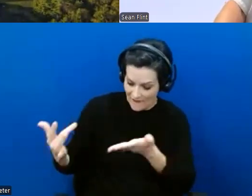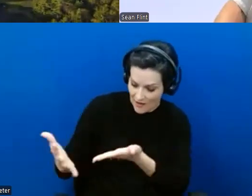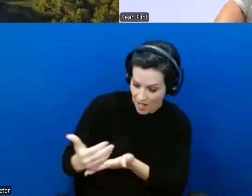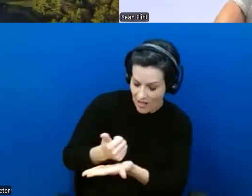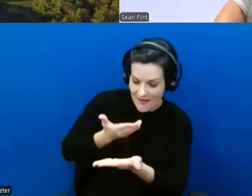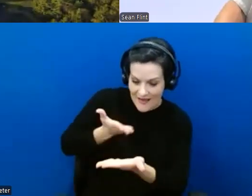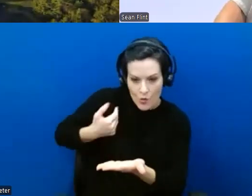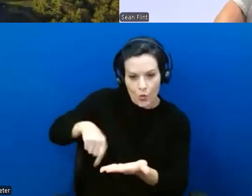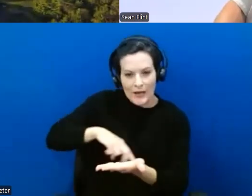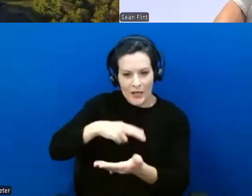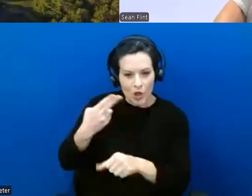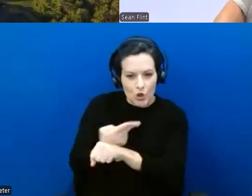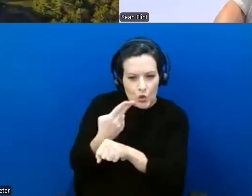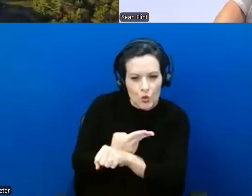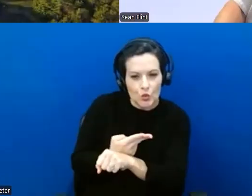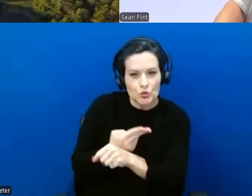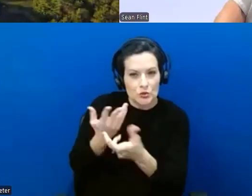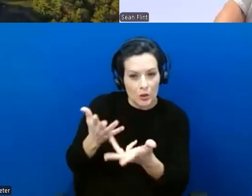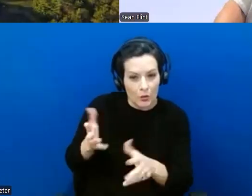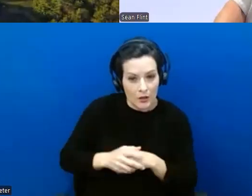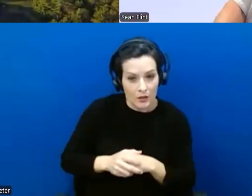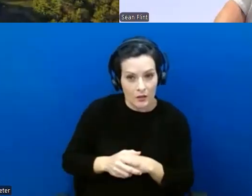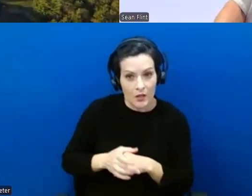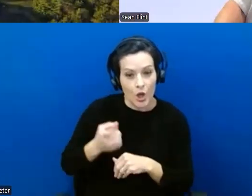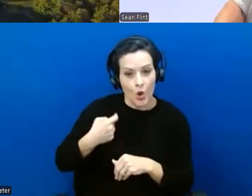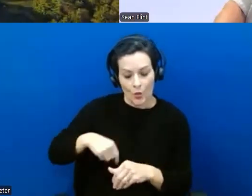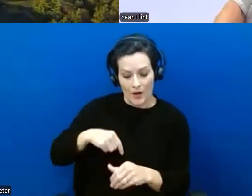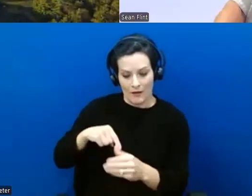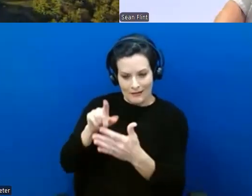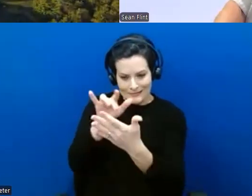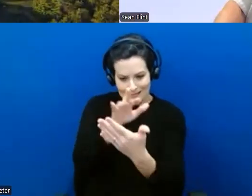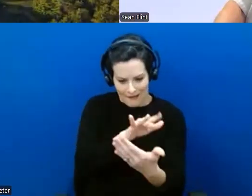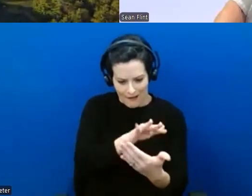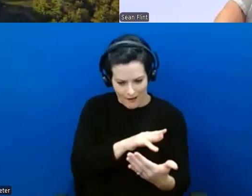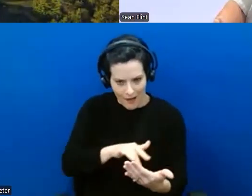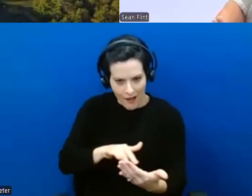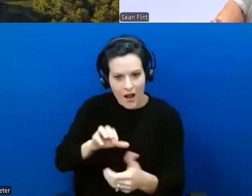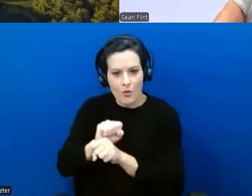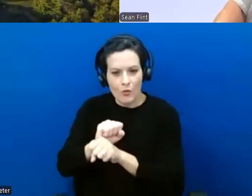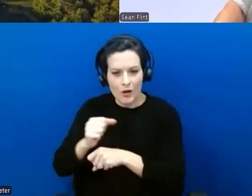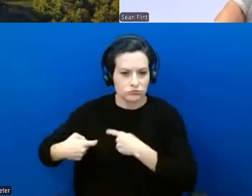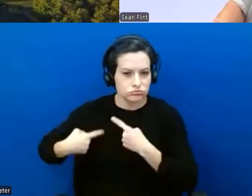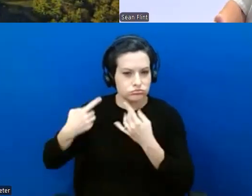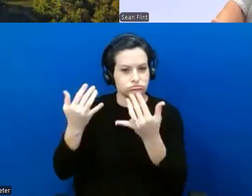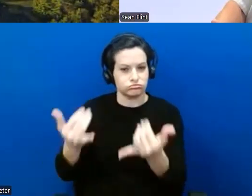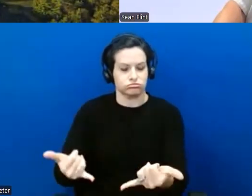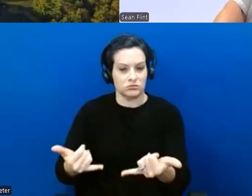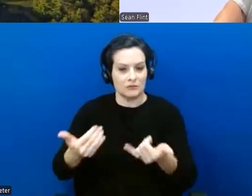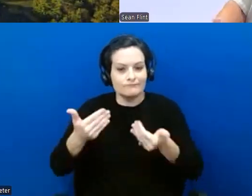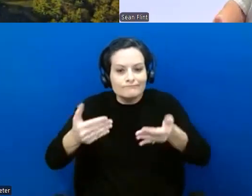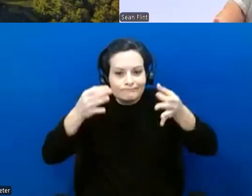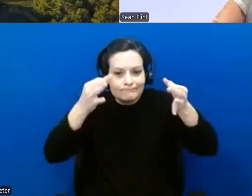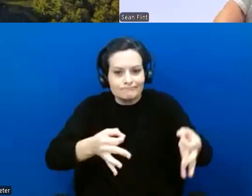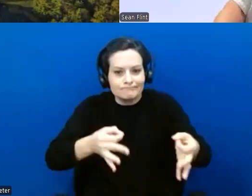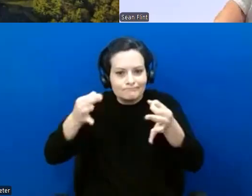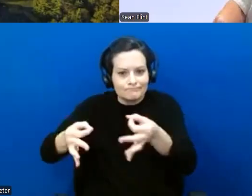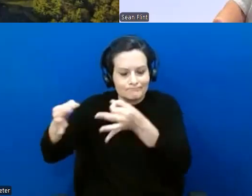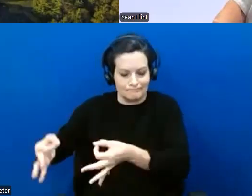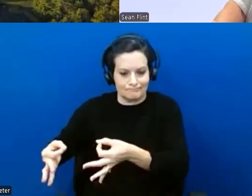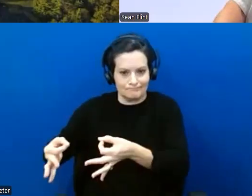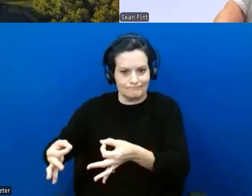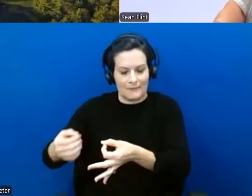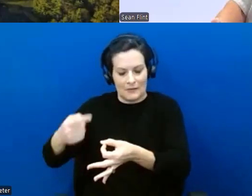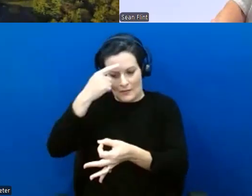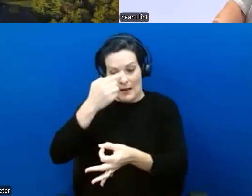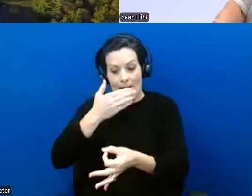we making decisions based on, all the great work that people have already done and then really incorporating the best current